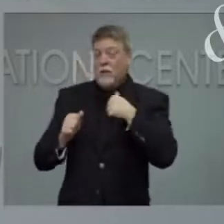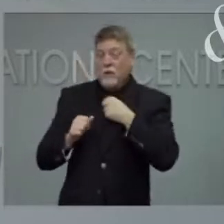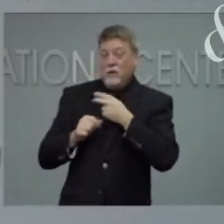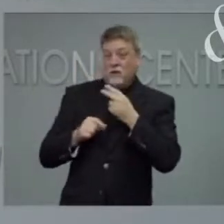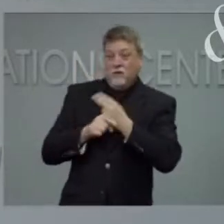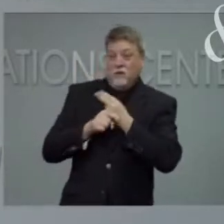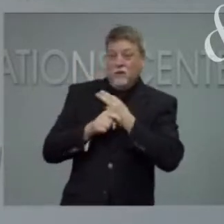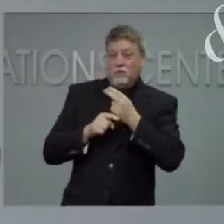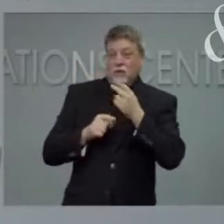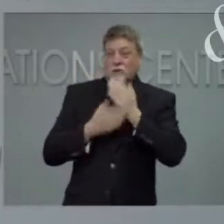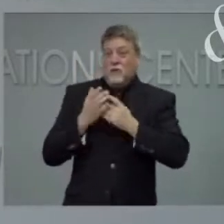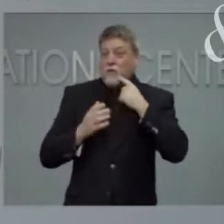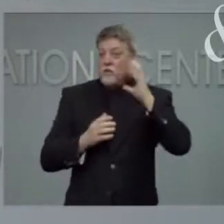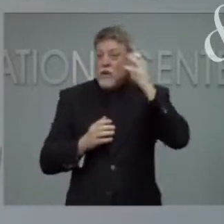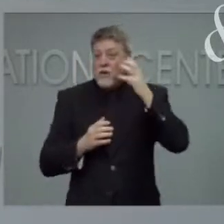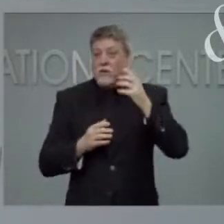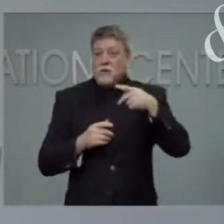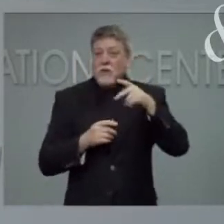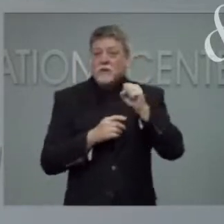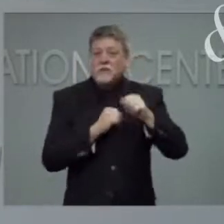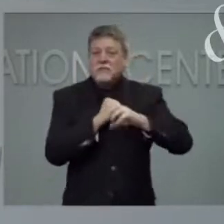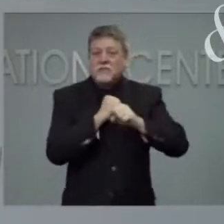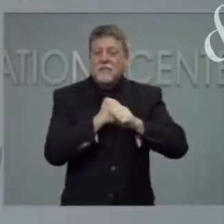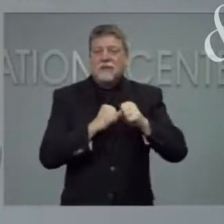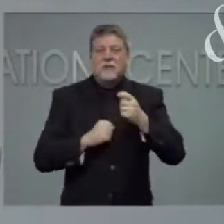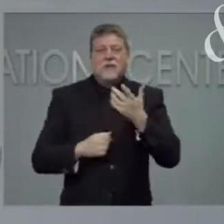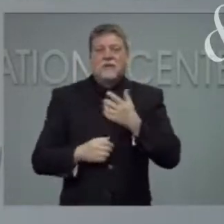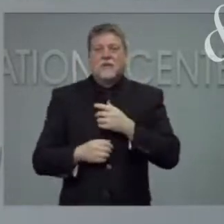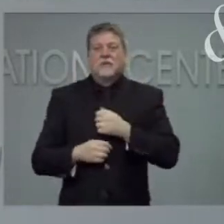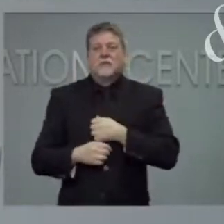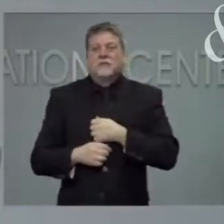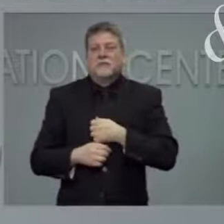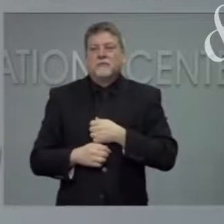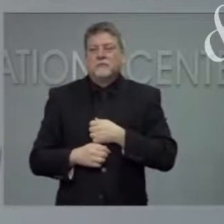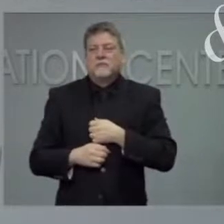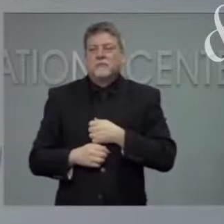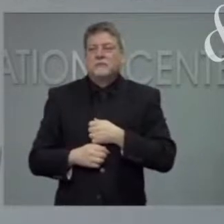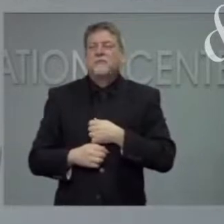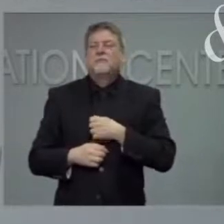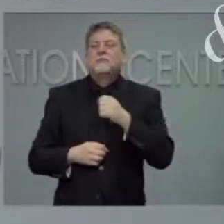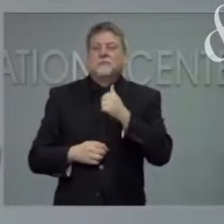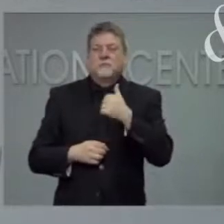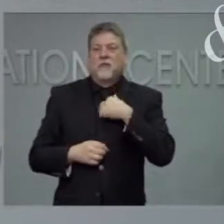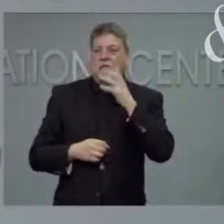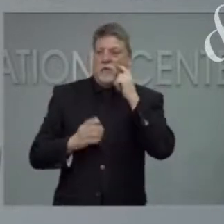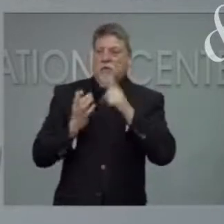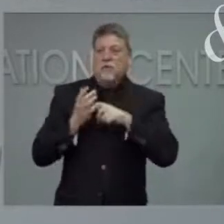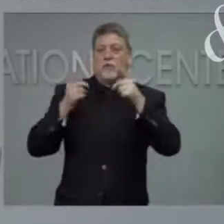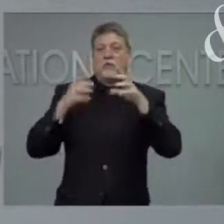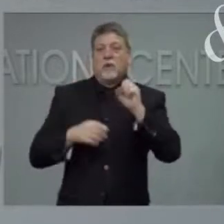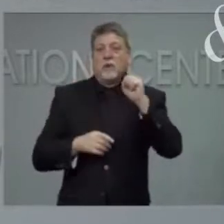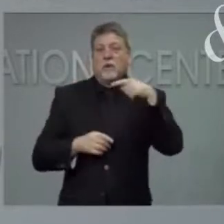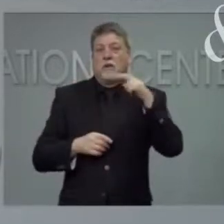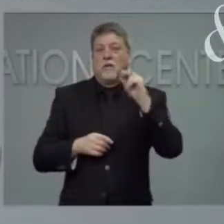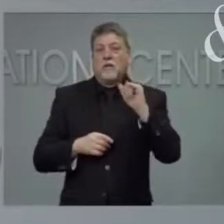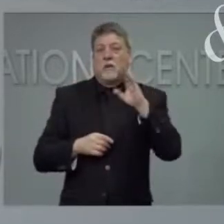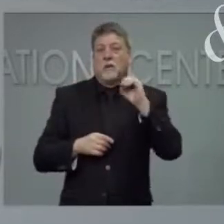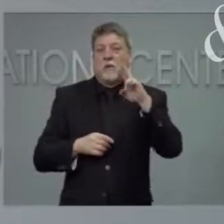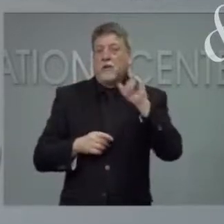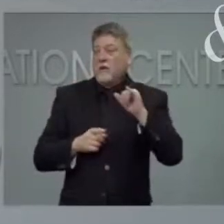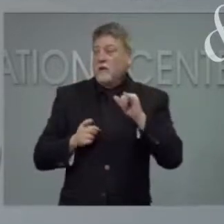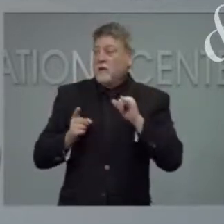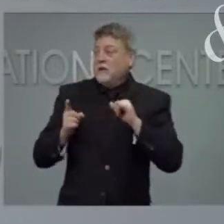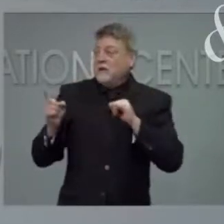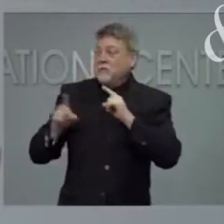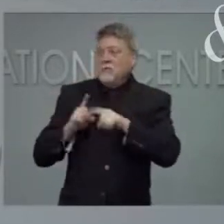PSAs with regards to the vaccination efforts. Thanks. I'm going to recognize Director Sprayberry, but he's already given me